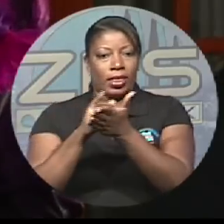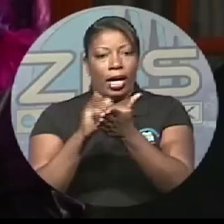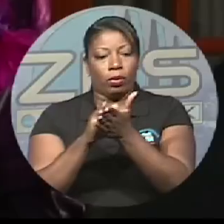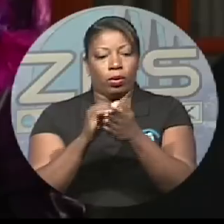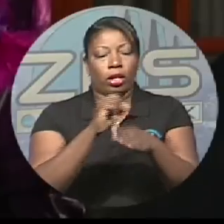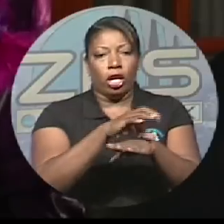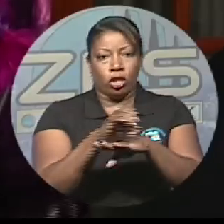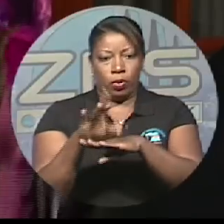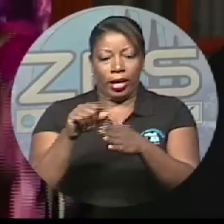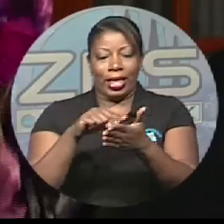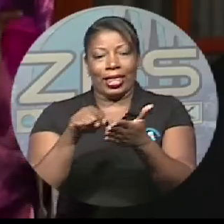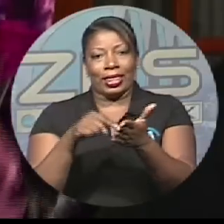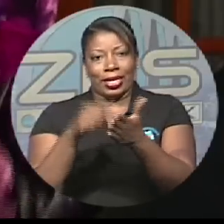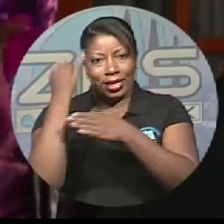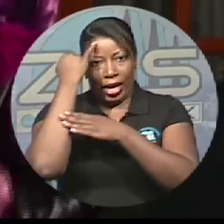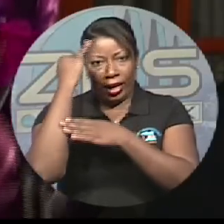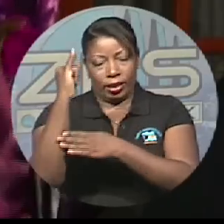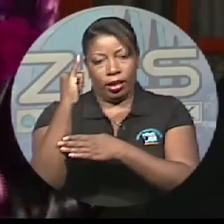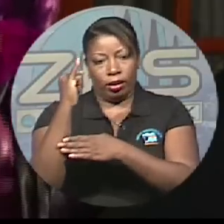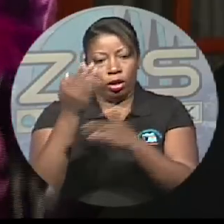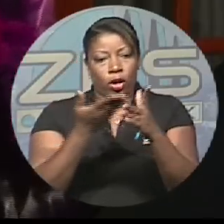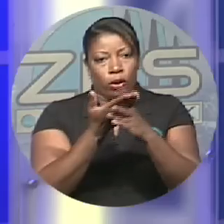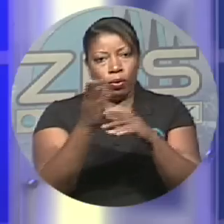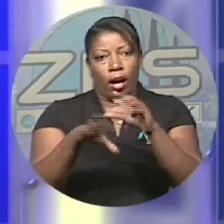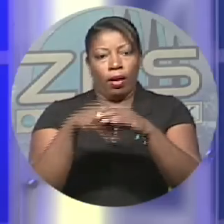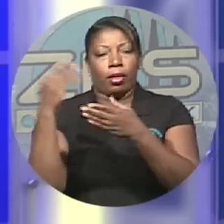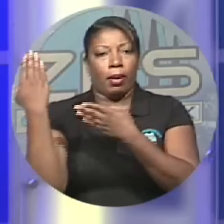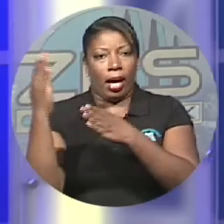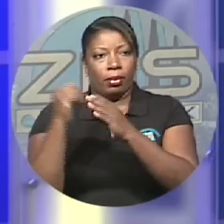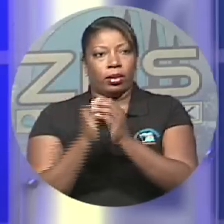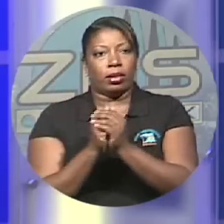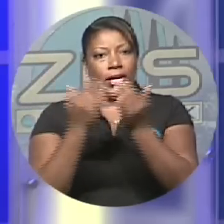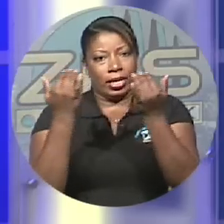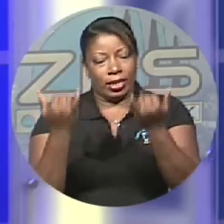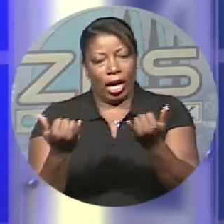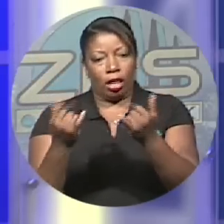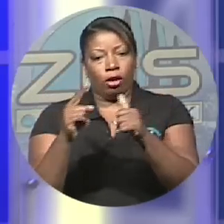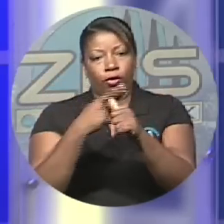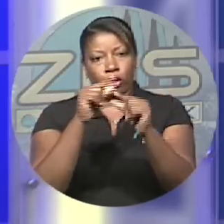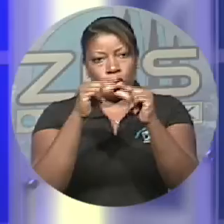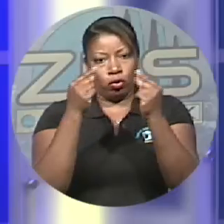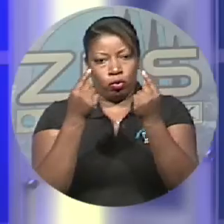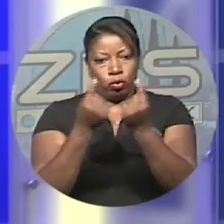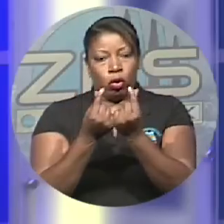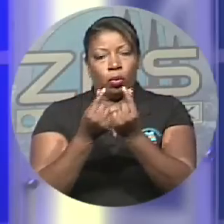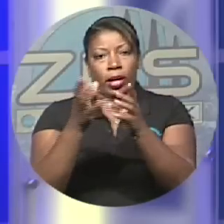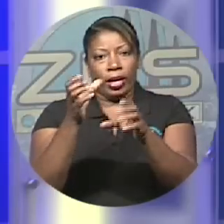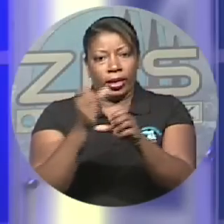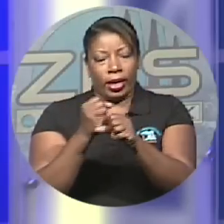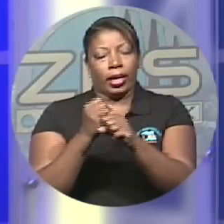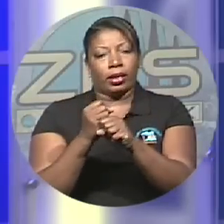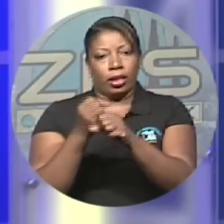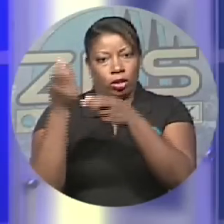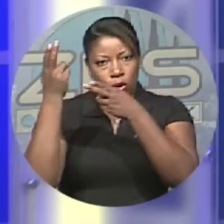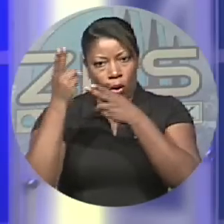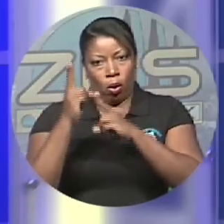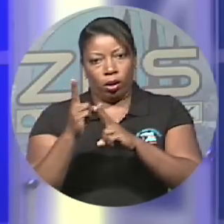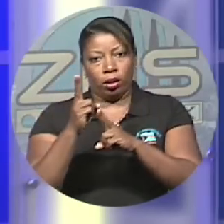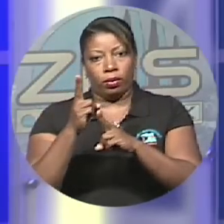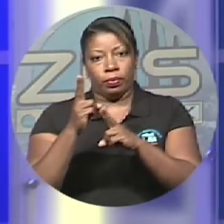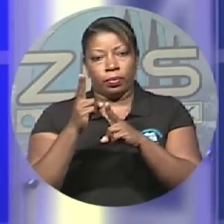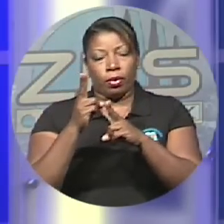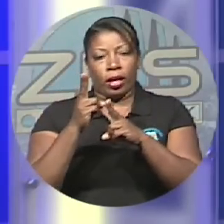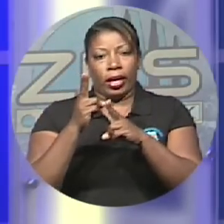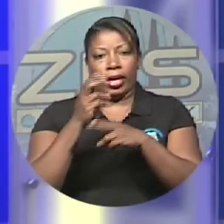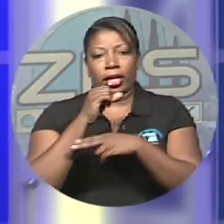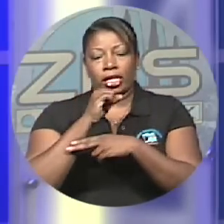spread this idea across the Bahamas, really. Now, among the first group to receive the honor are Bishop Albert Hepburn and